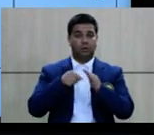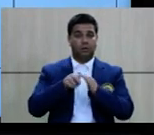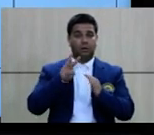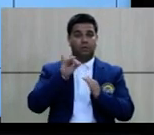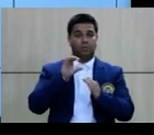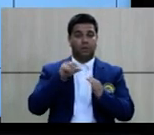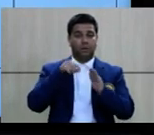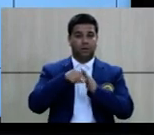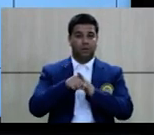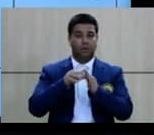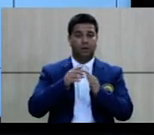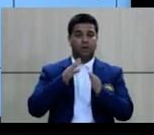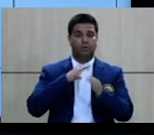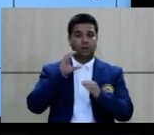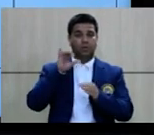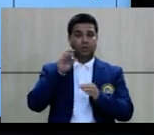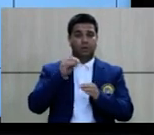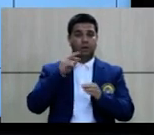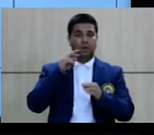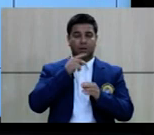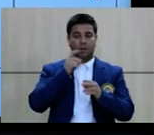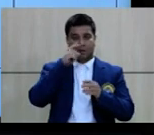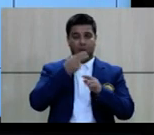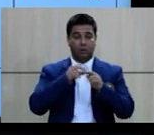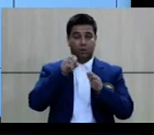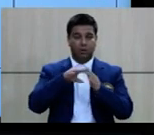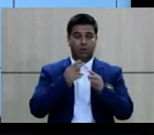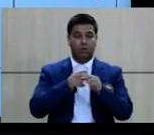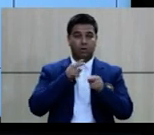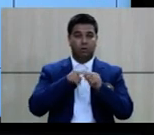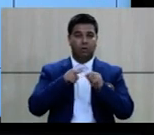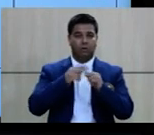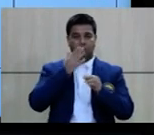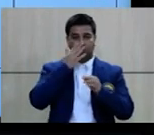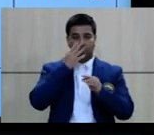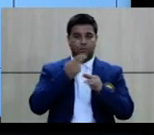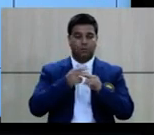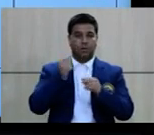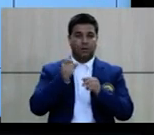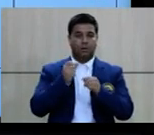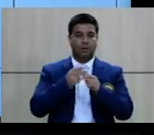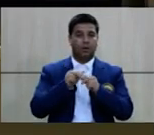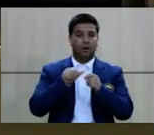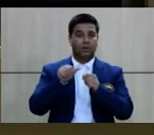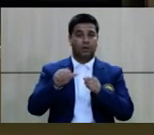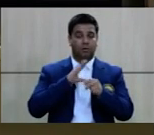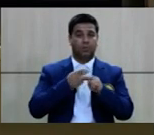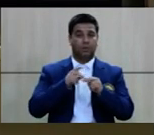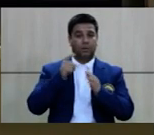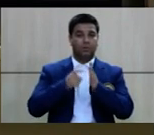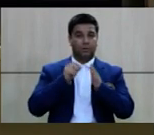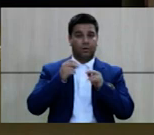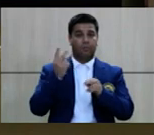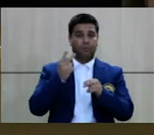mis metali bilan konsentrlangan sulfat kislotasini solsak, o'tkir hidli qo'ng'ir gaz ajraldi. Demak, bundan bilamizki,